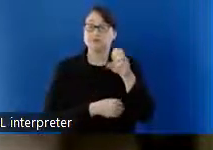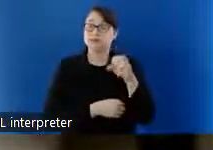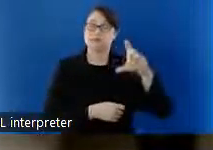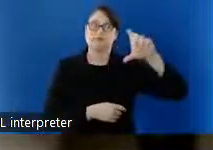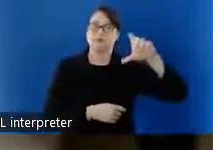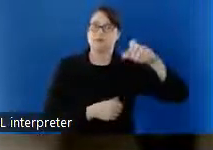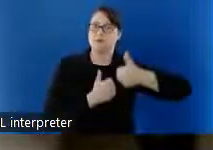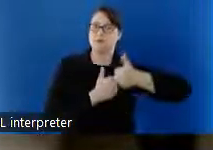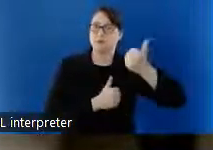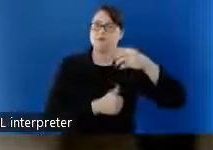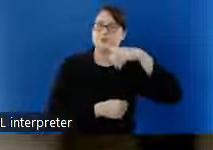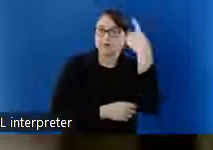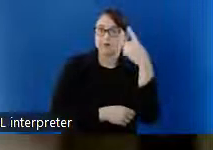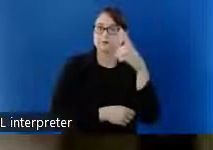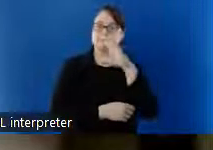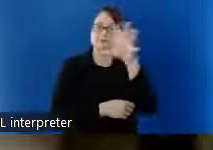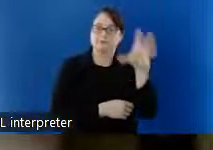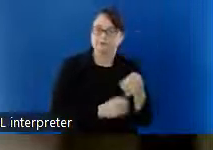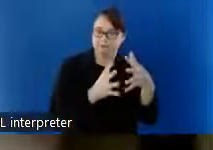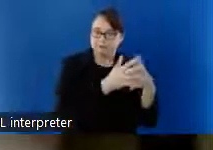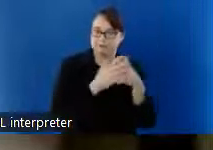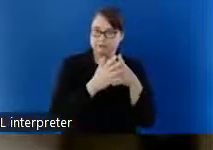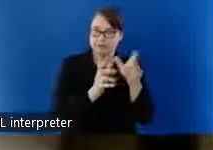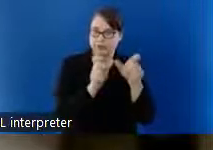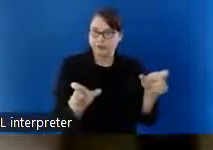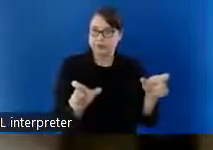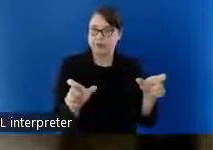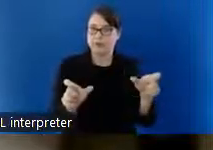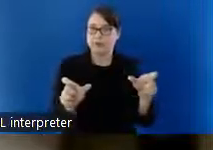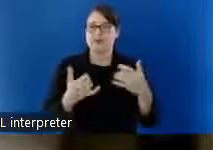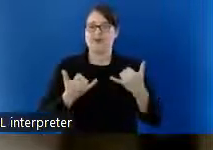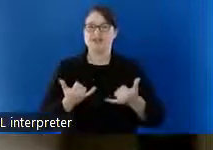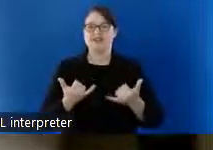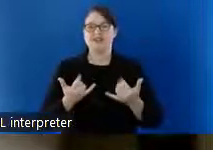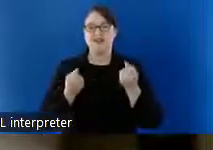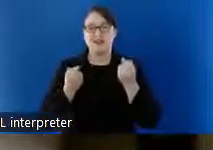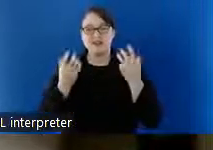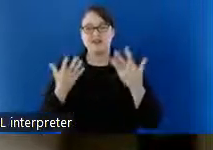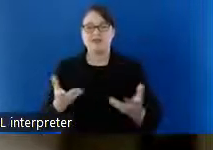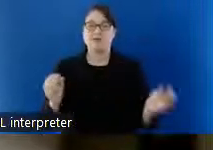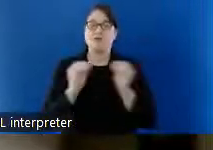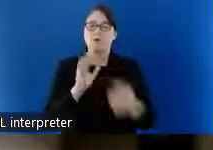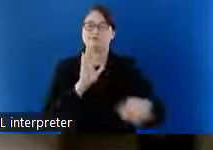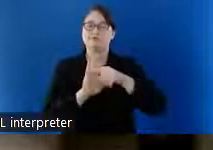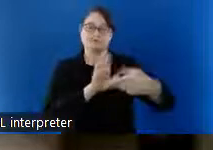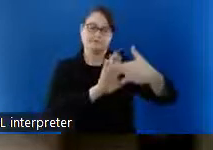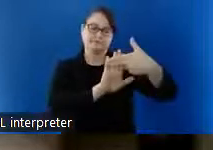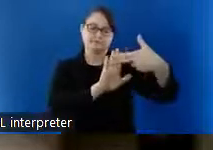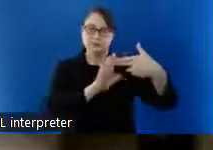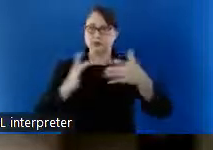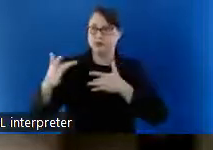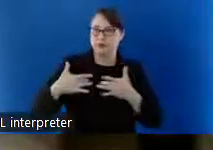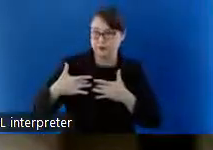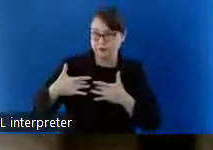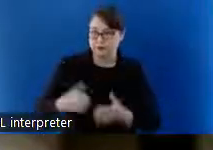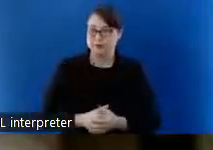American individuals. As you can imagine, this is raising a lot of stigma-related concerns. So